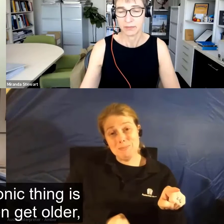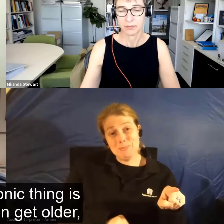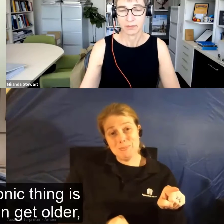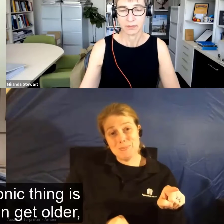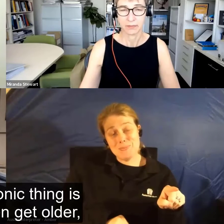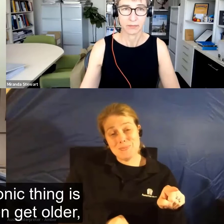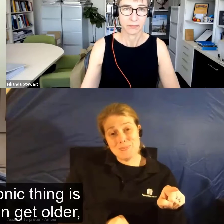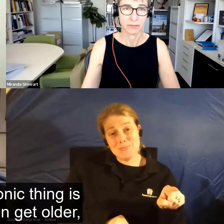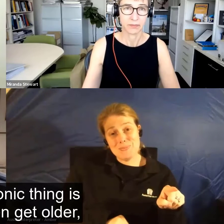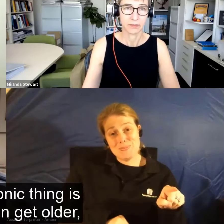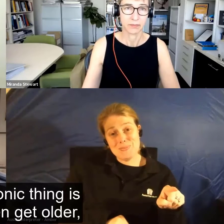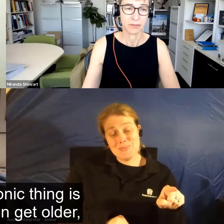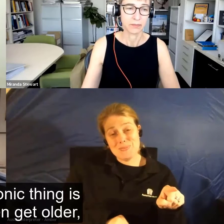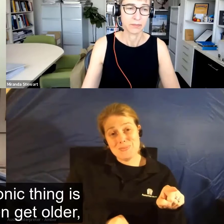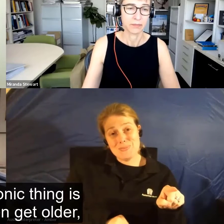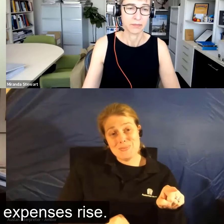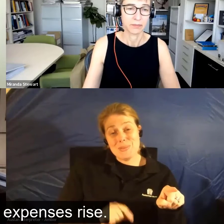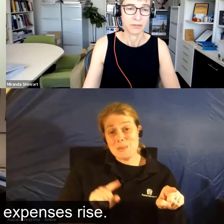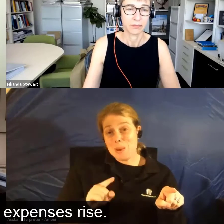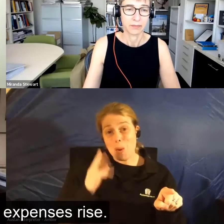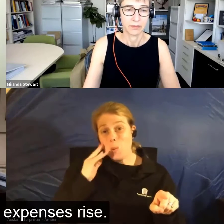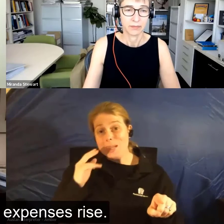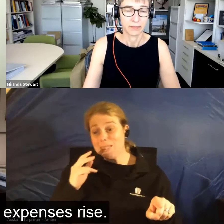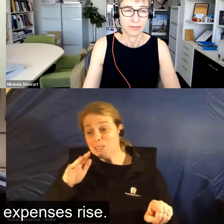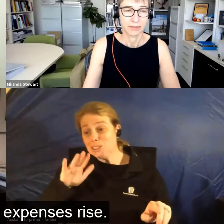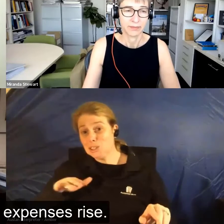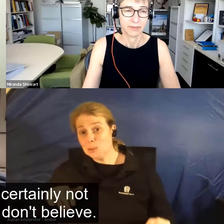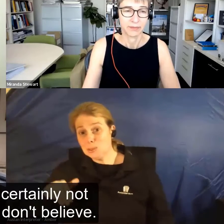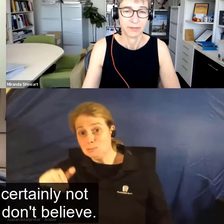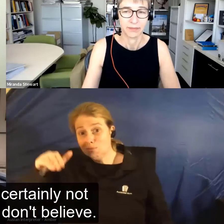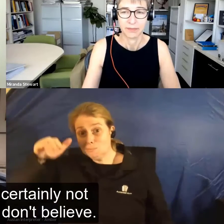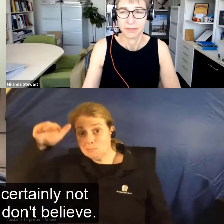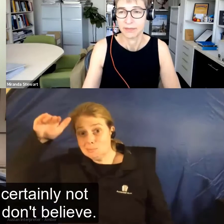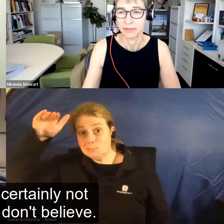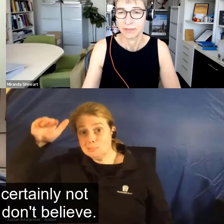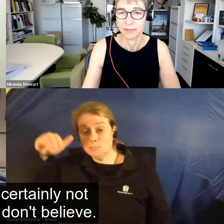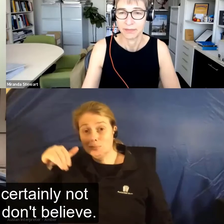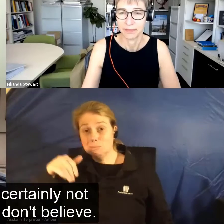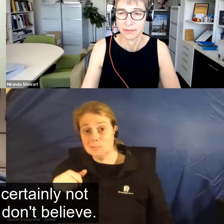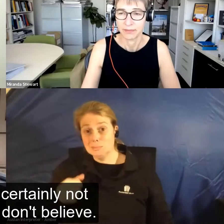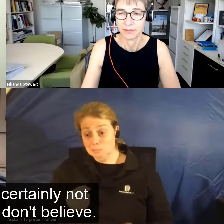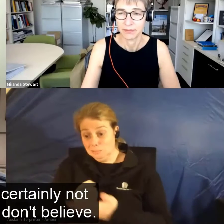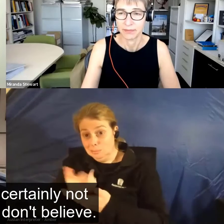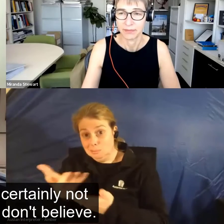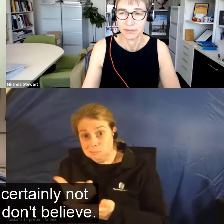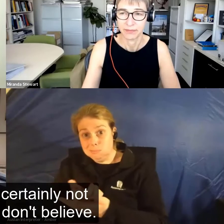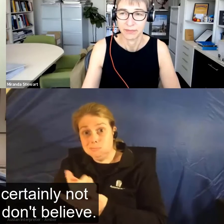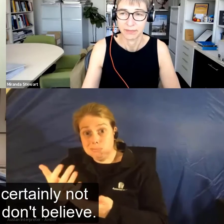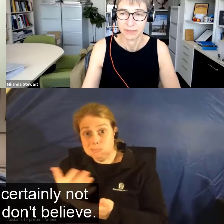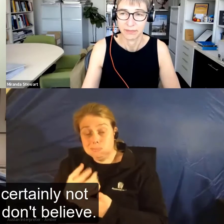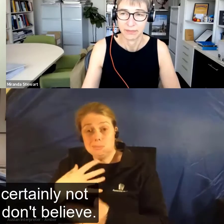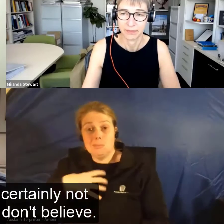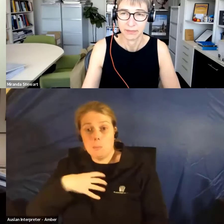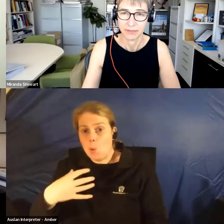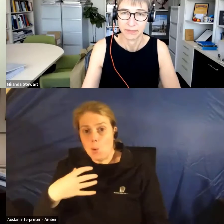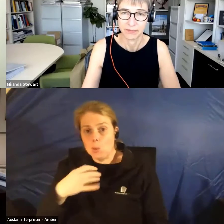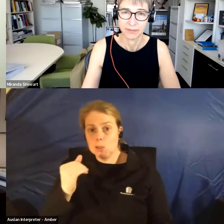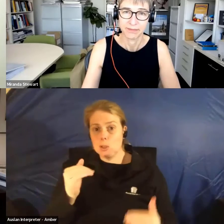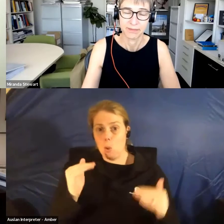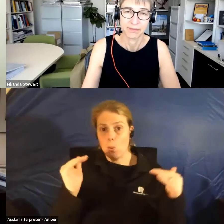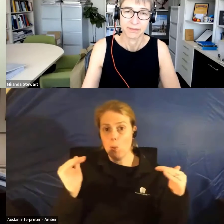But the ironic thing is, as children get older, of course, the expenses rise. So it's certainly not adequate, I don't believe.